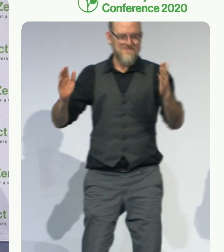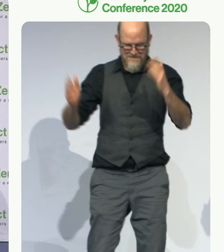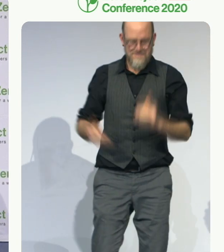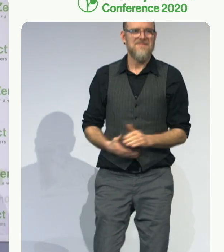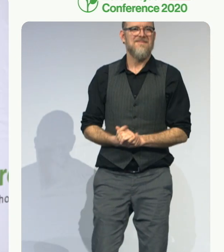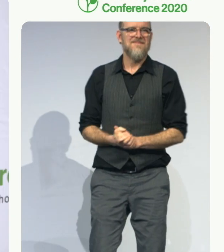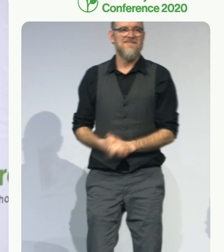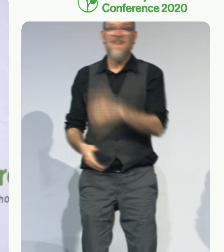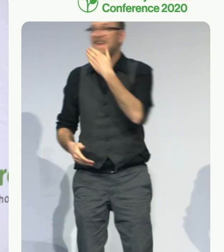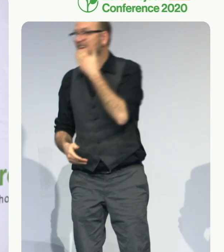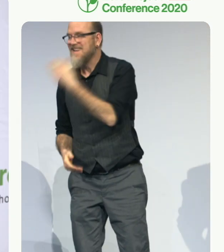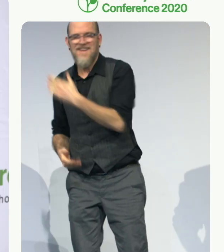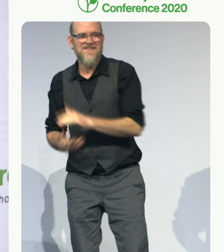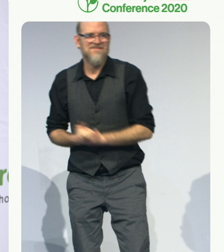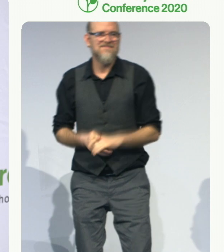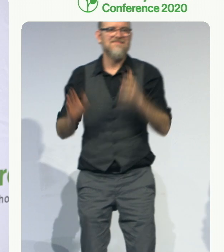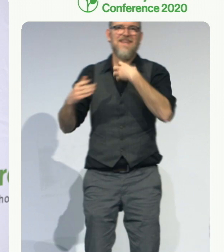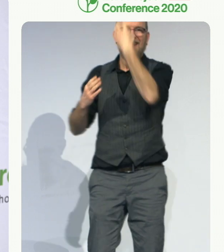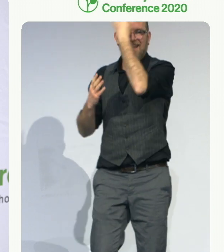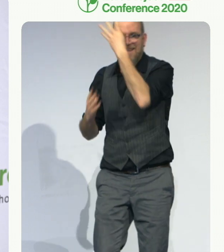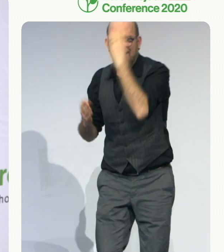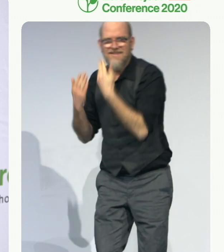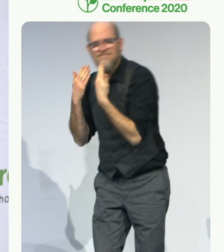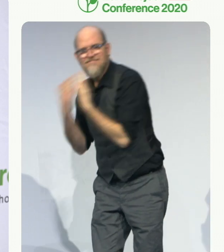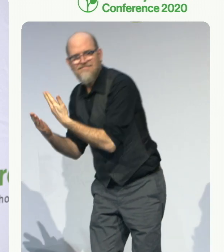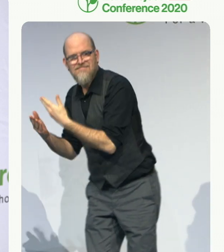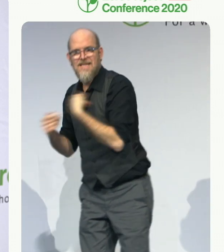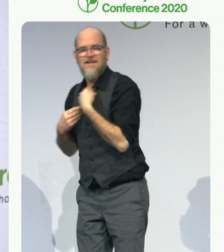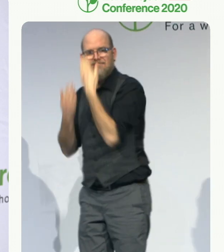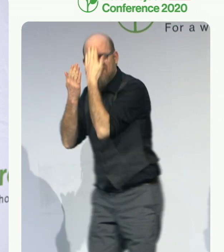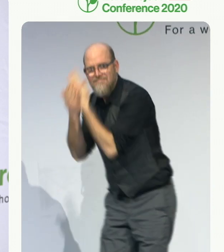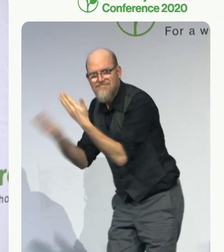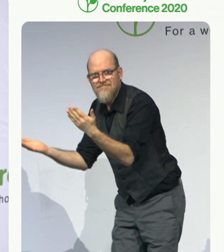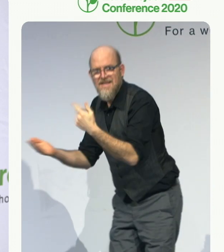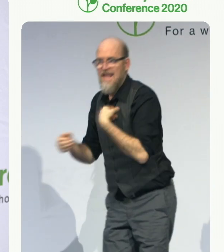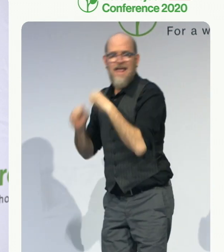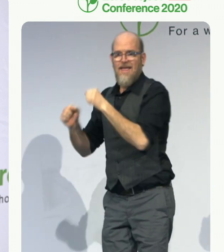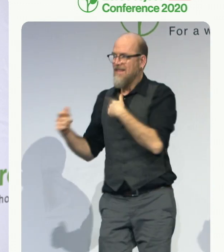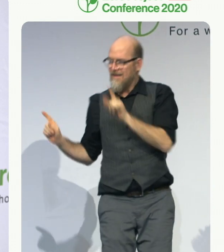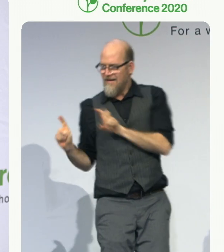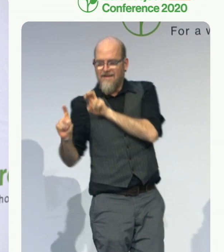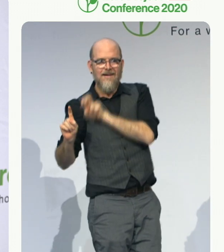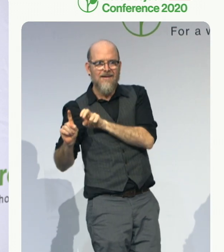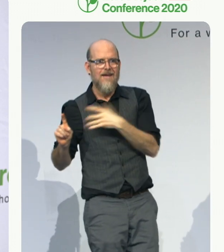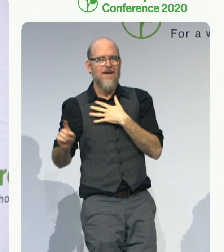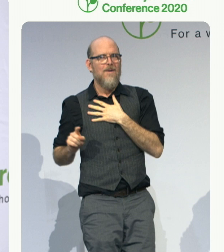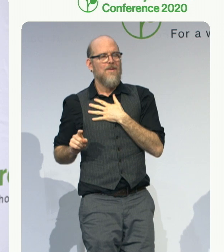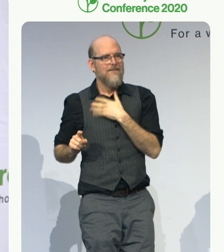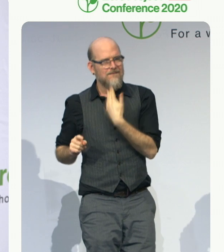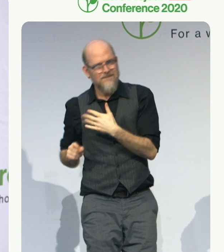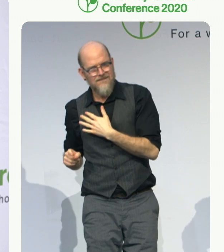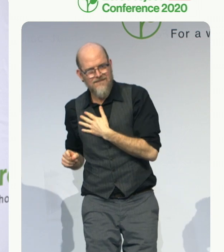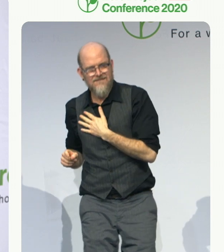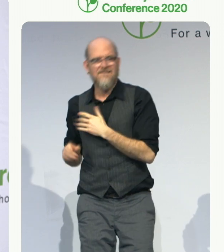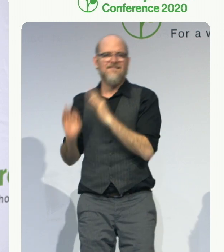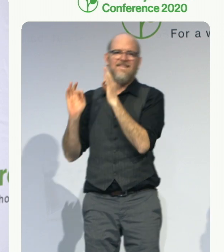Thank you, Your Royal Highness. It's an honor and a privilege to share the floor with you this evening. Ladies and gentlemen, our partners